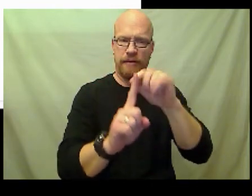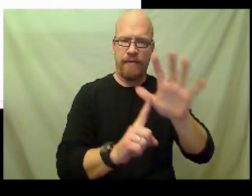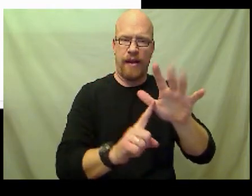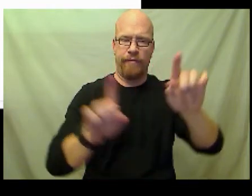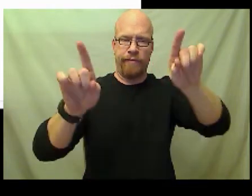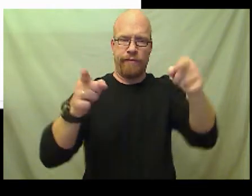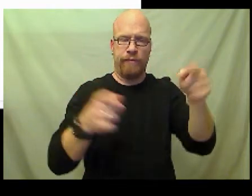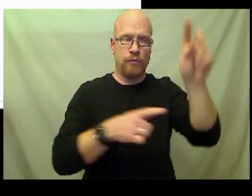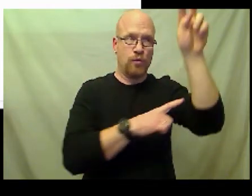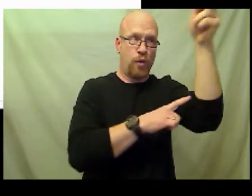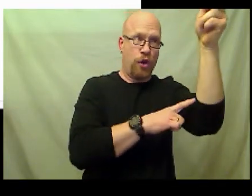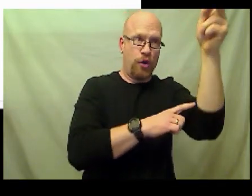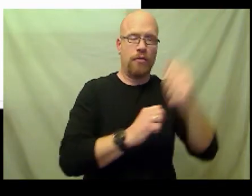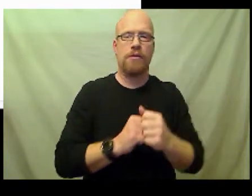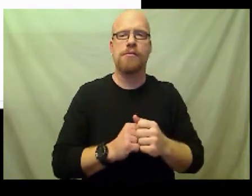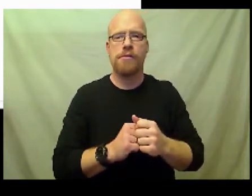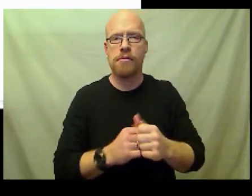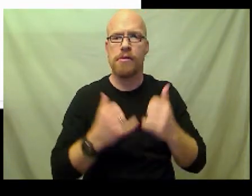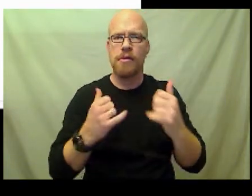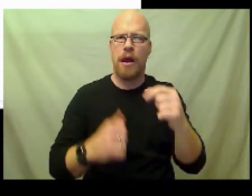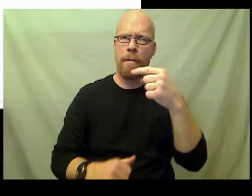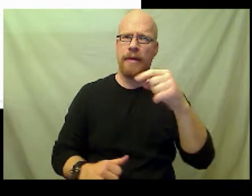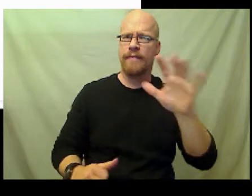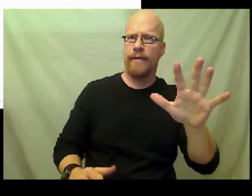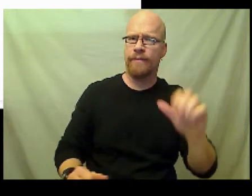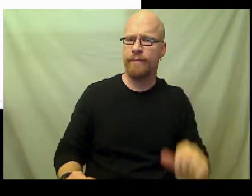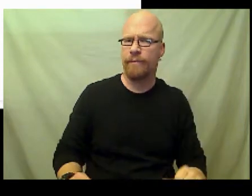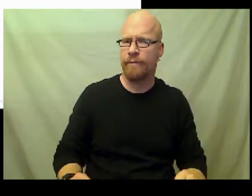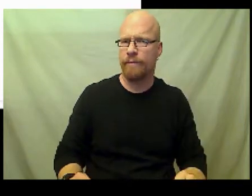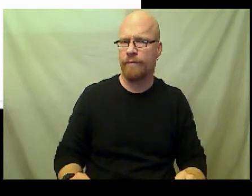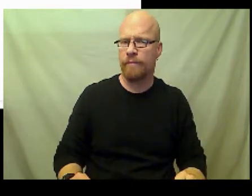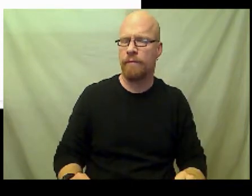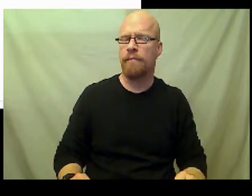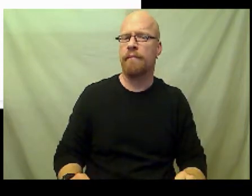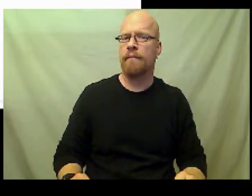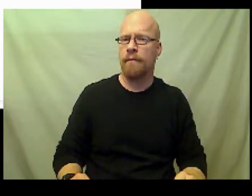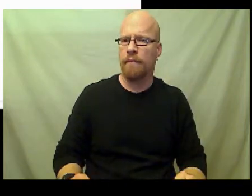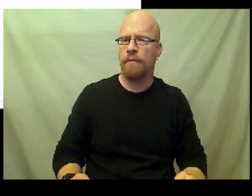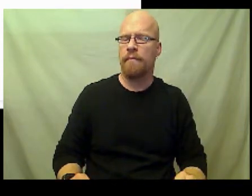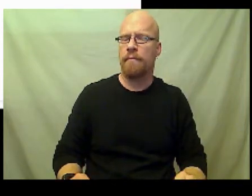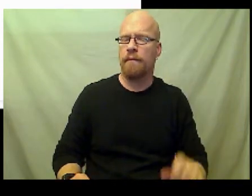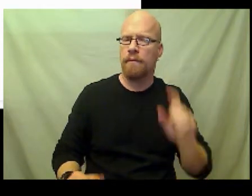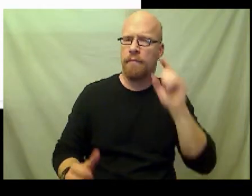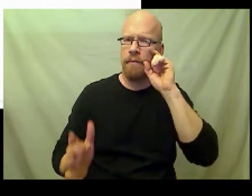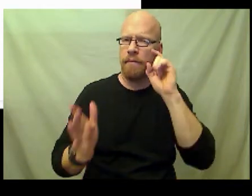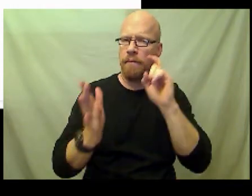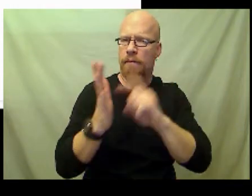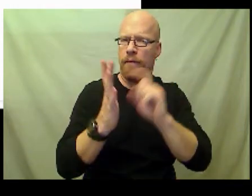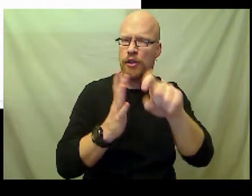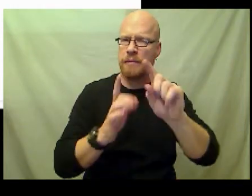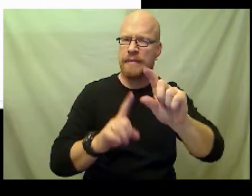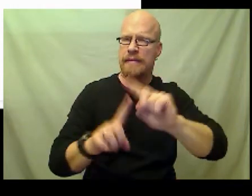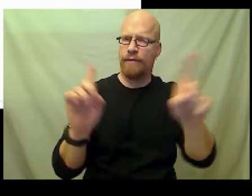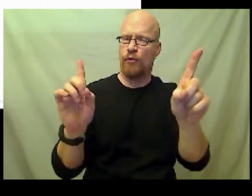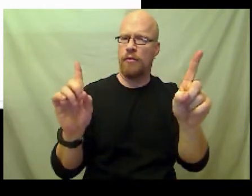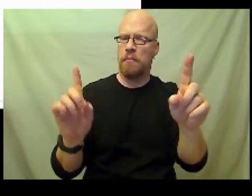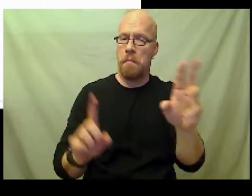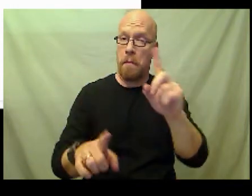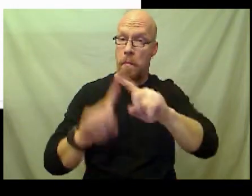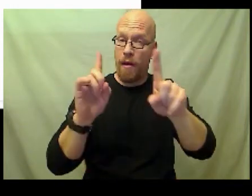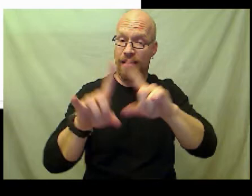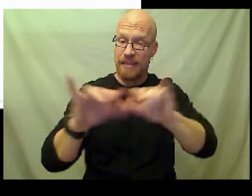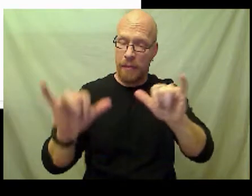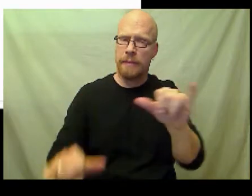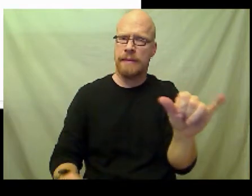5 squared. Now we have x minus 5. It's going